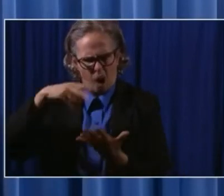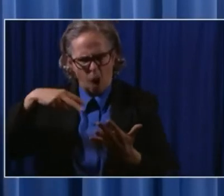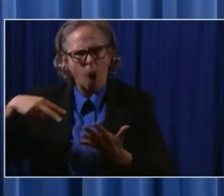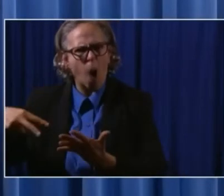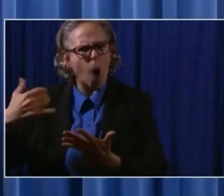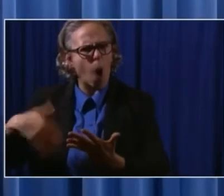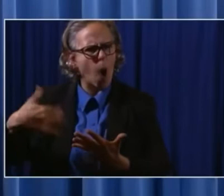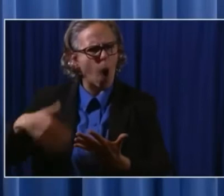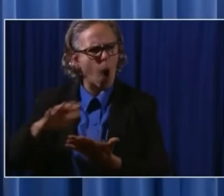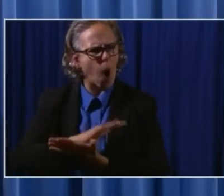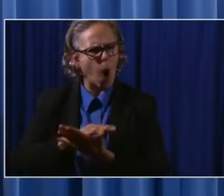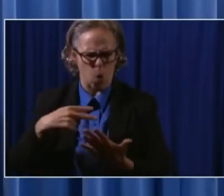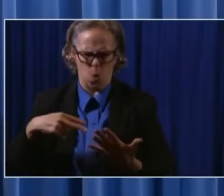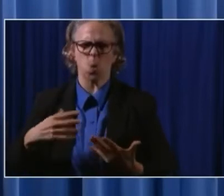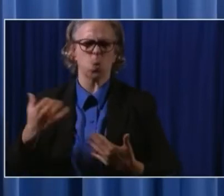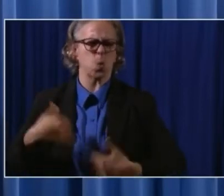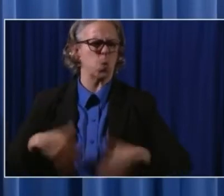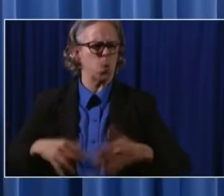horrible set of events.